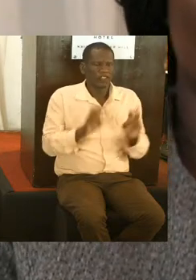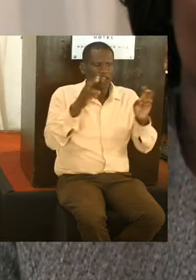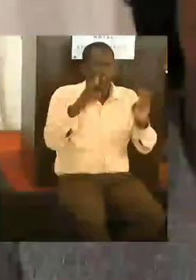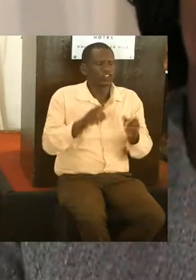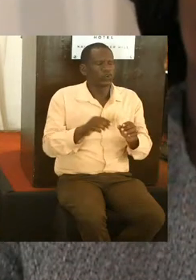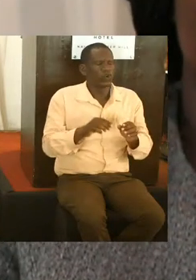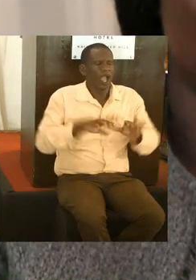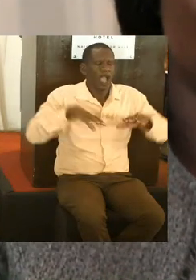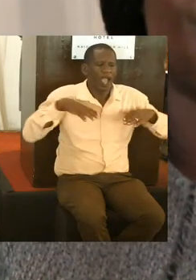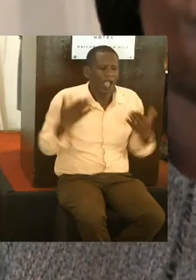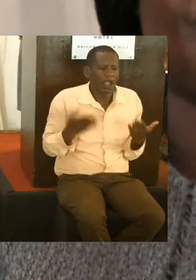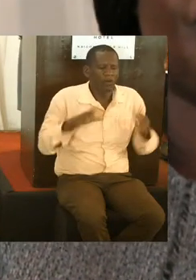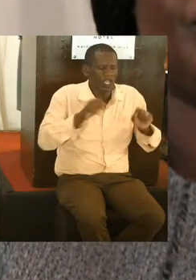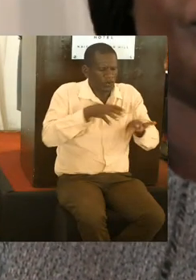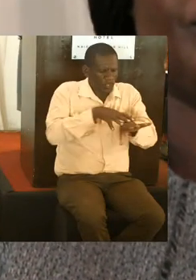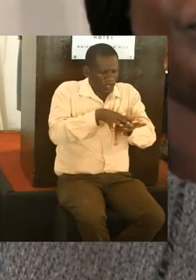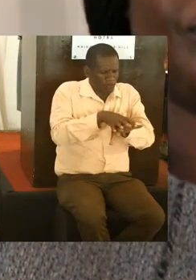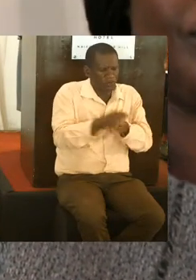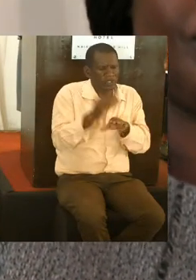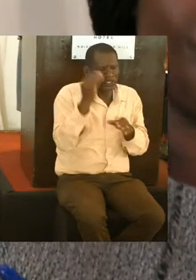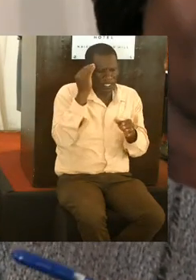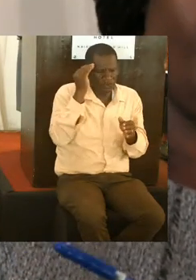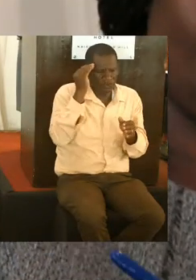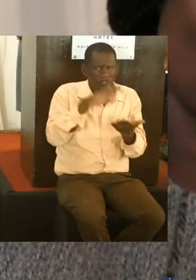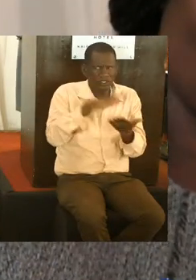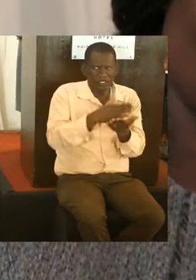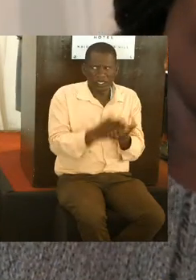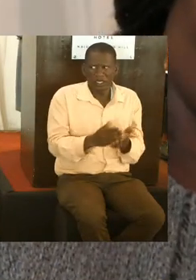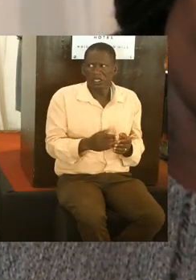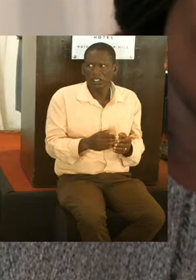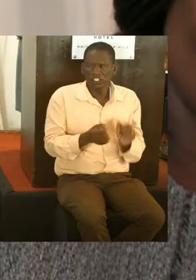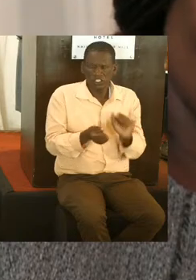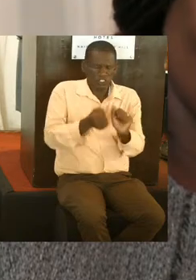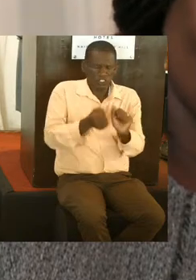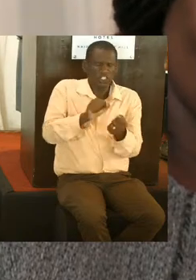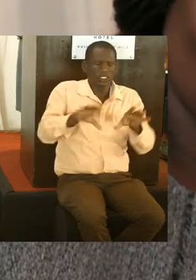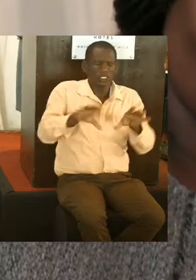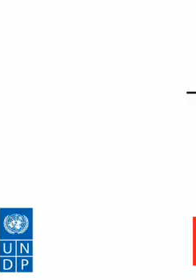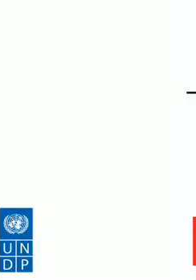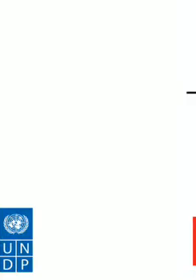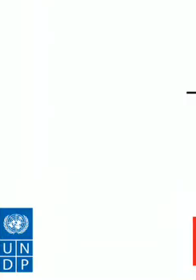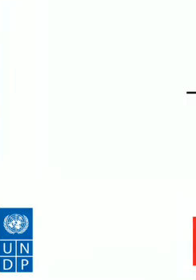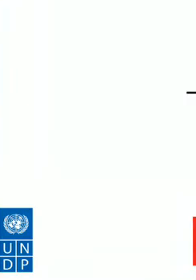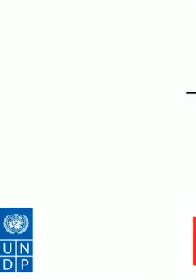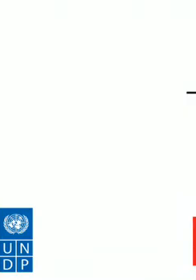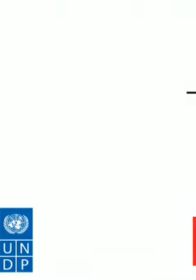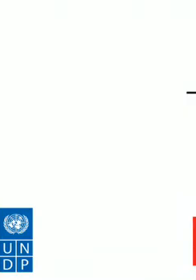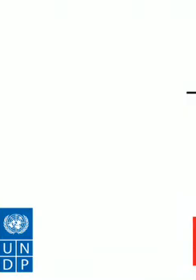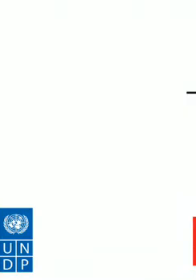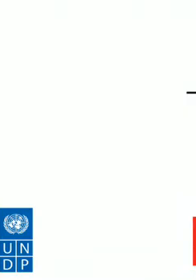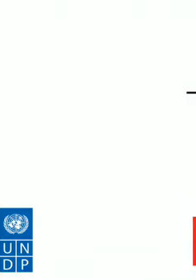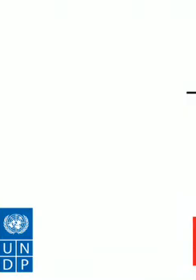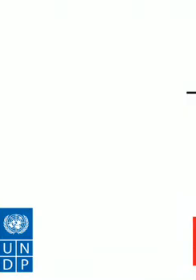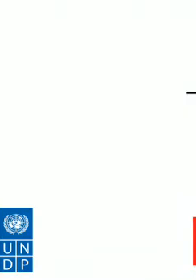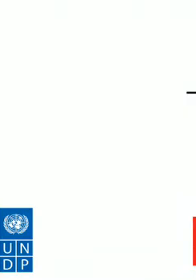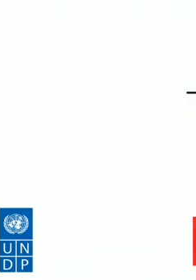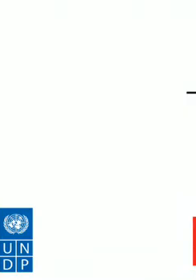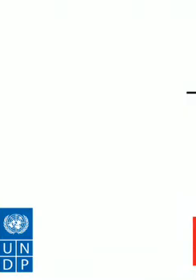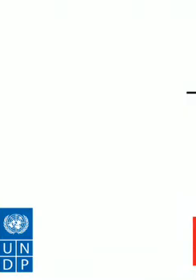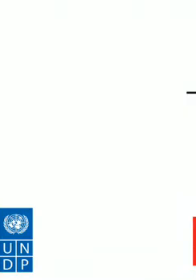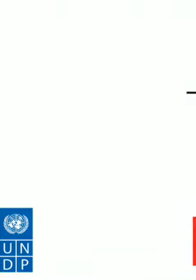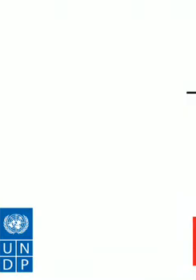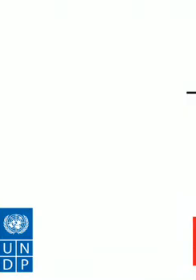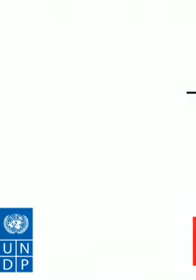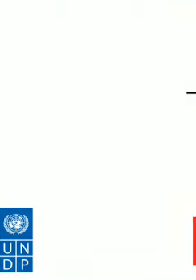issue is how do we influence the education sector just changing systems of Education from one to the other